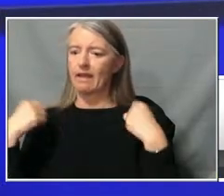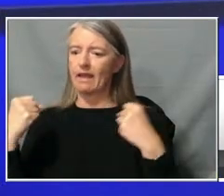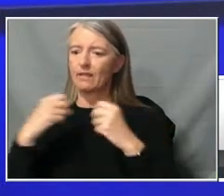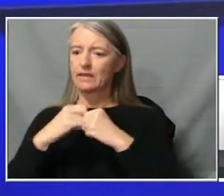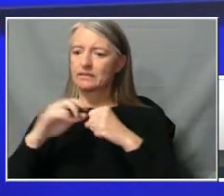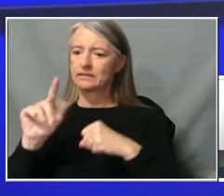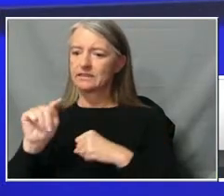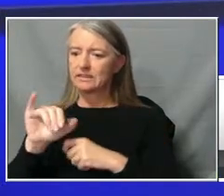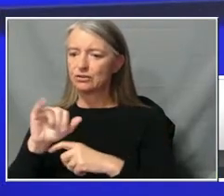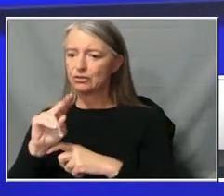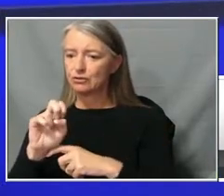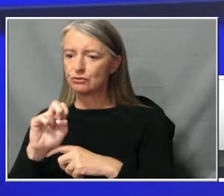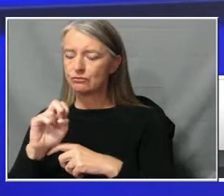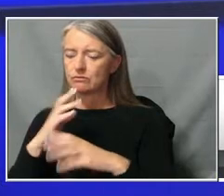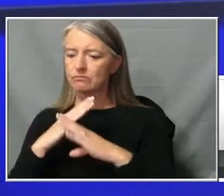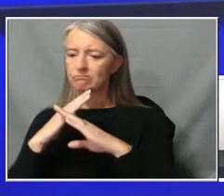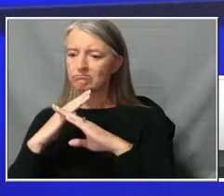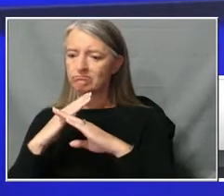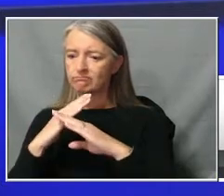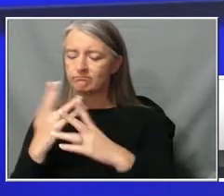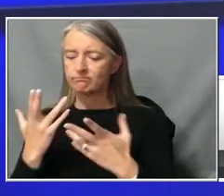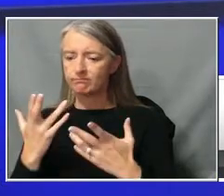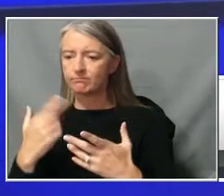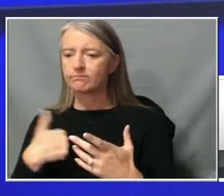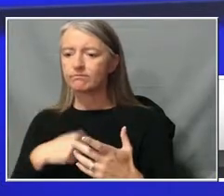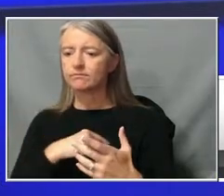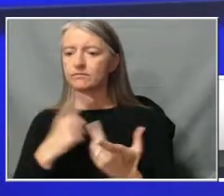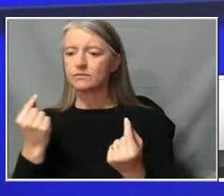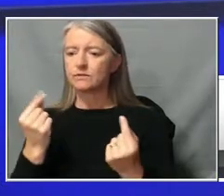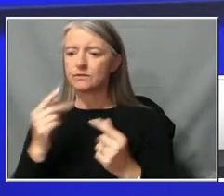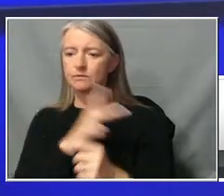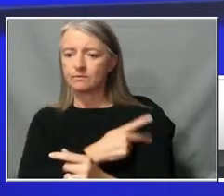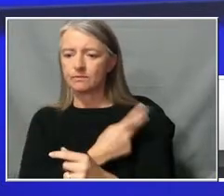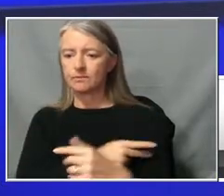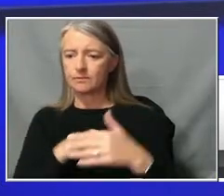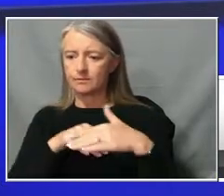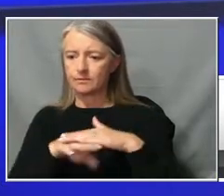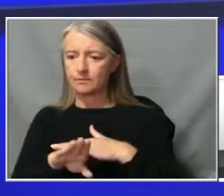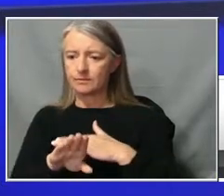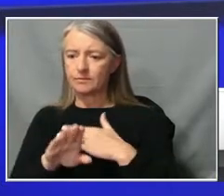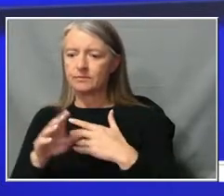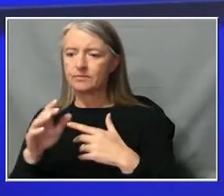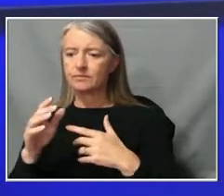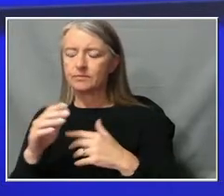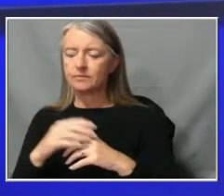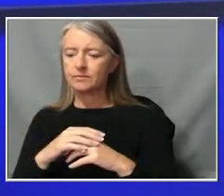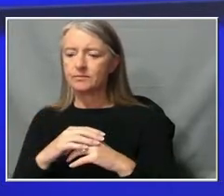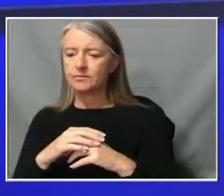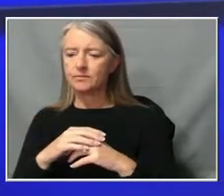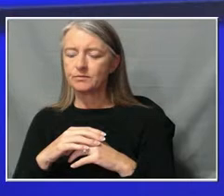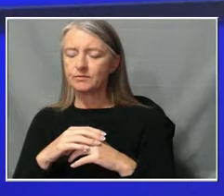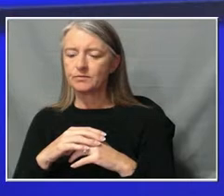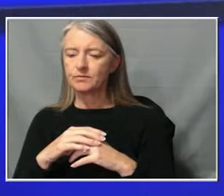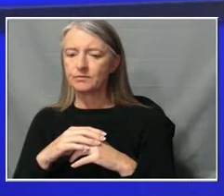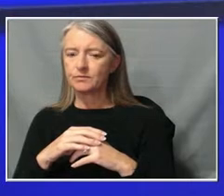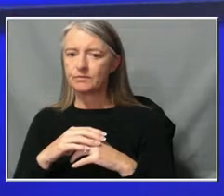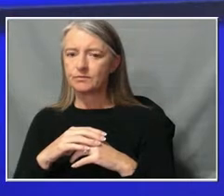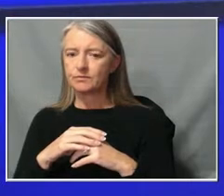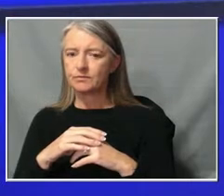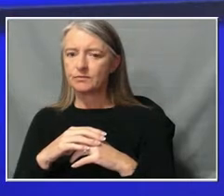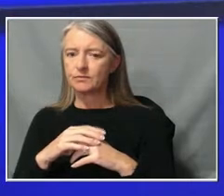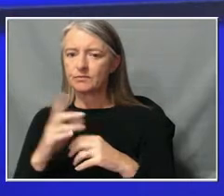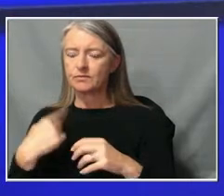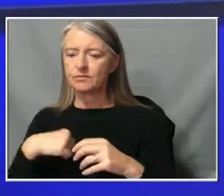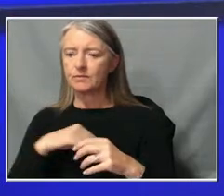tissue. And so what I do is when the patient comes in for a simulation, as Dr. Redondo mentioned earlier, we